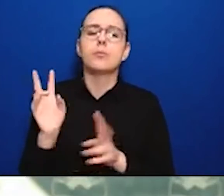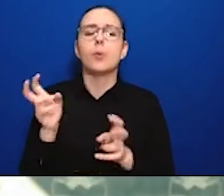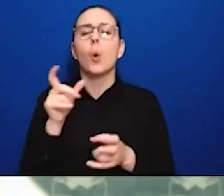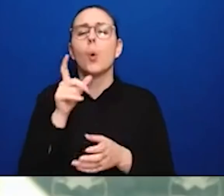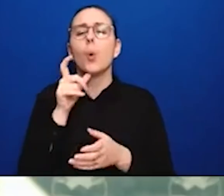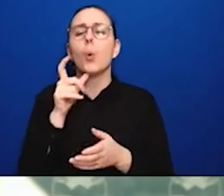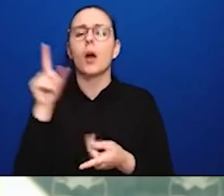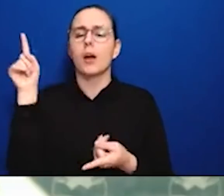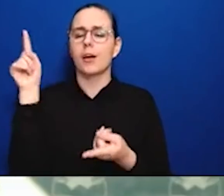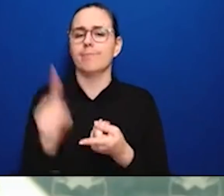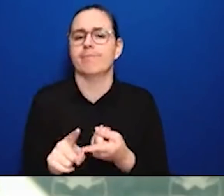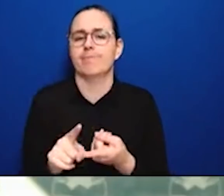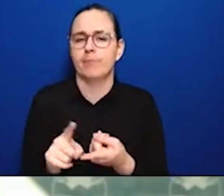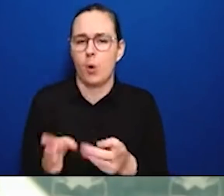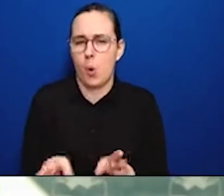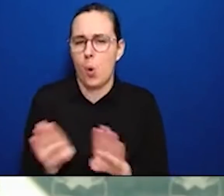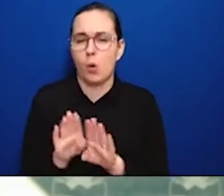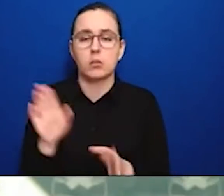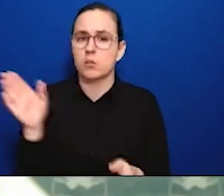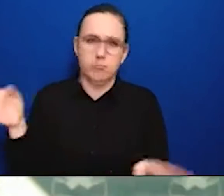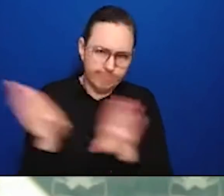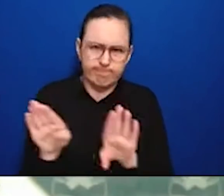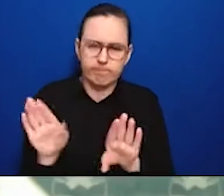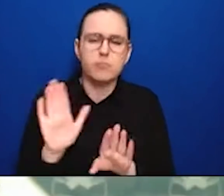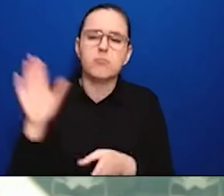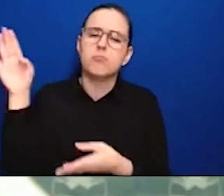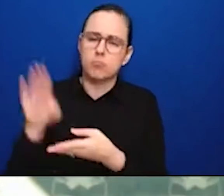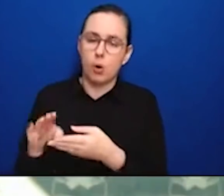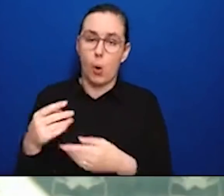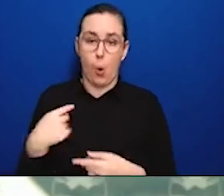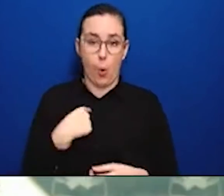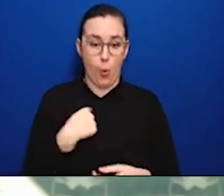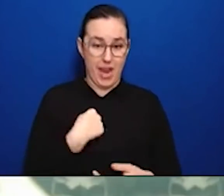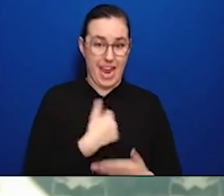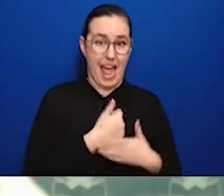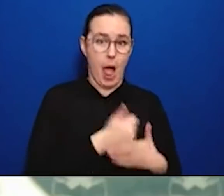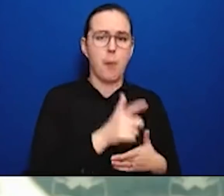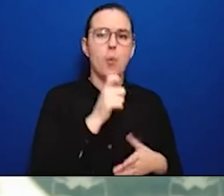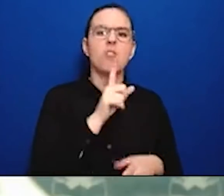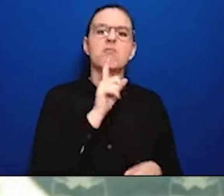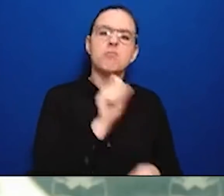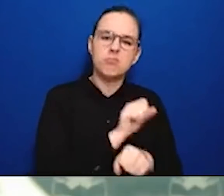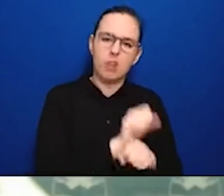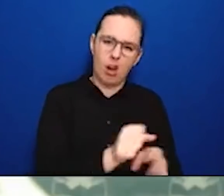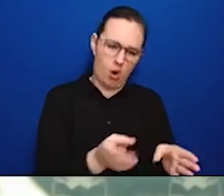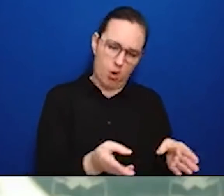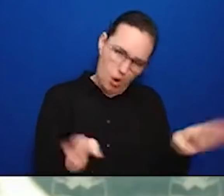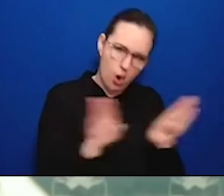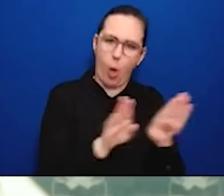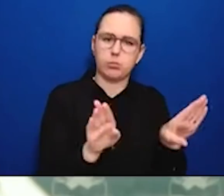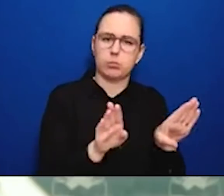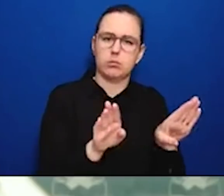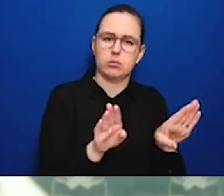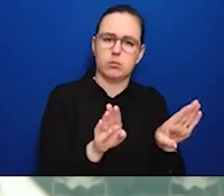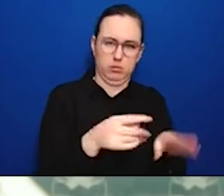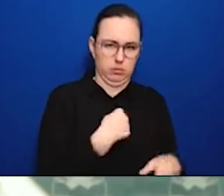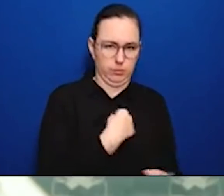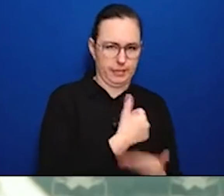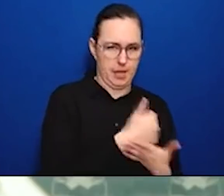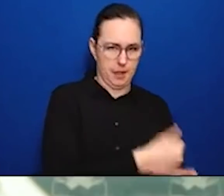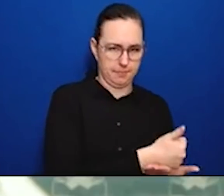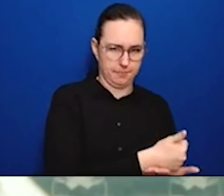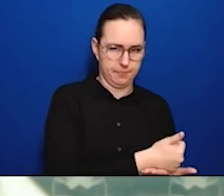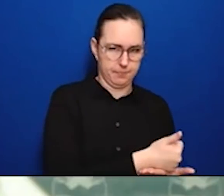of health orders, because the federal programs didn't support that. Obviously, there's supports announced by the